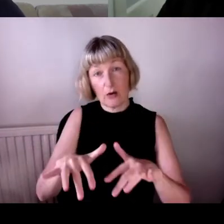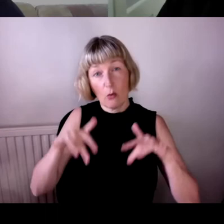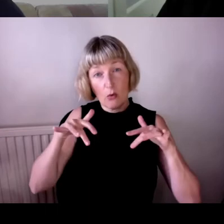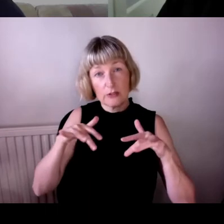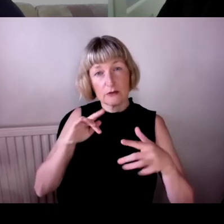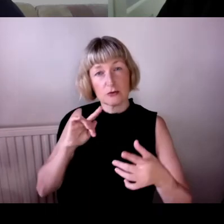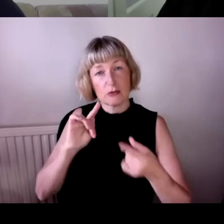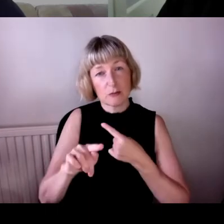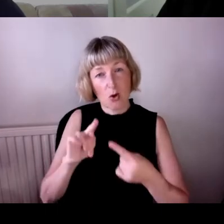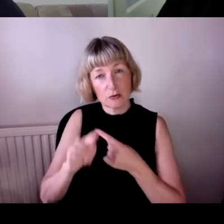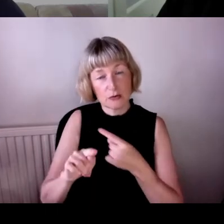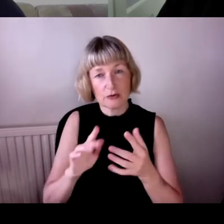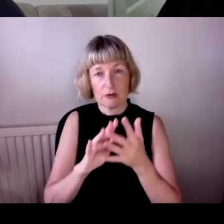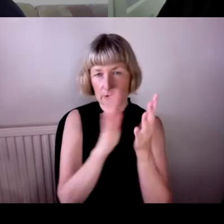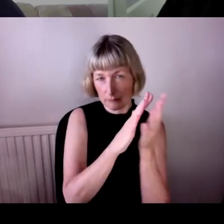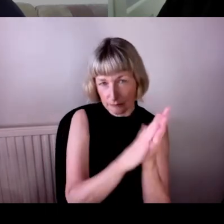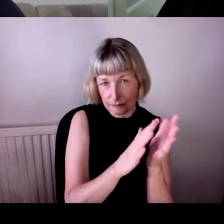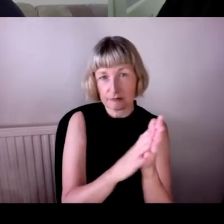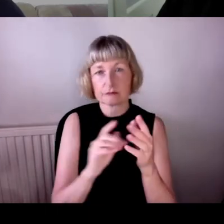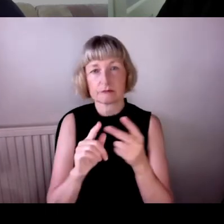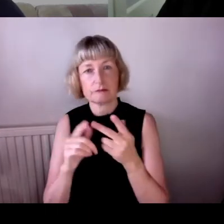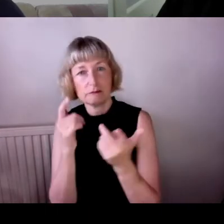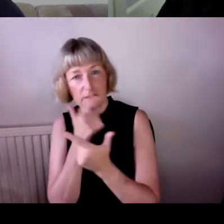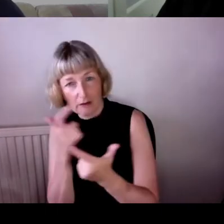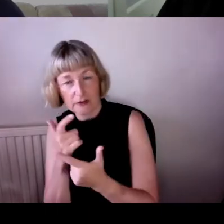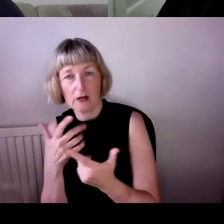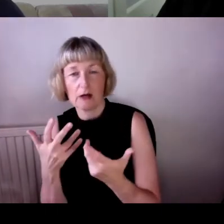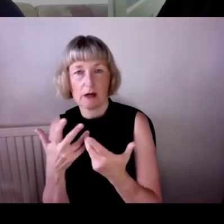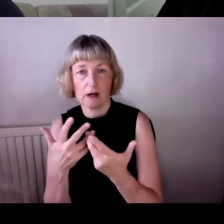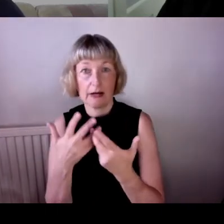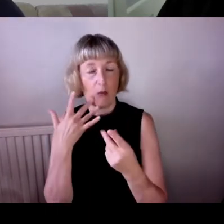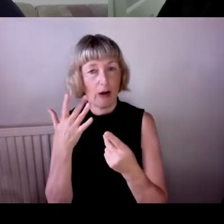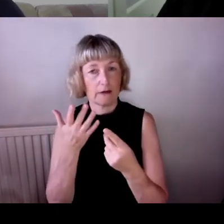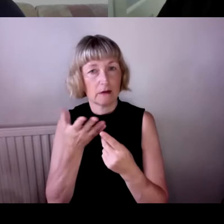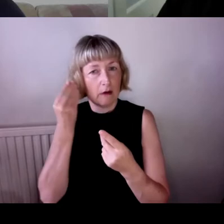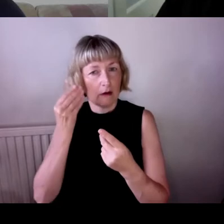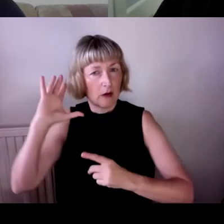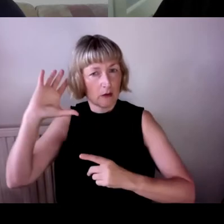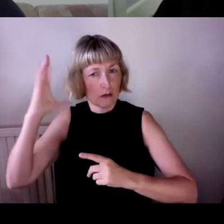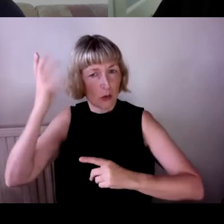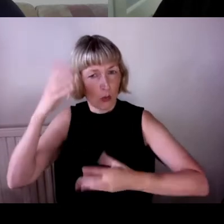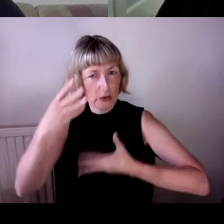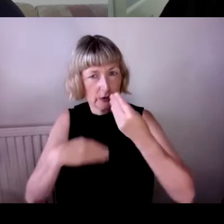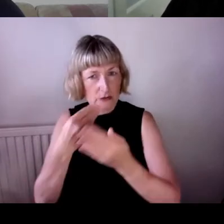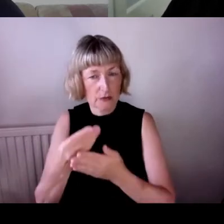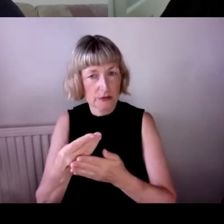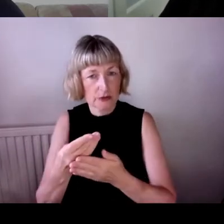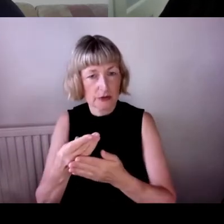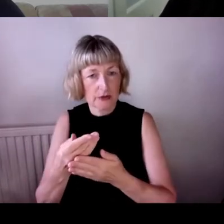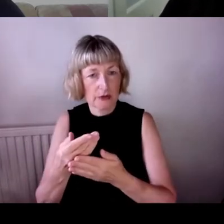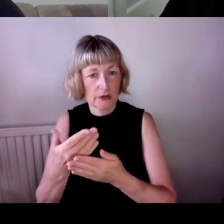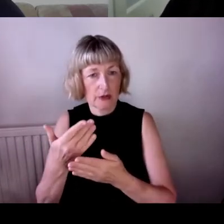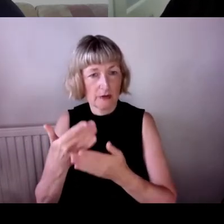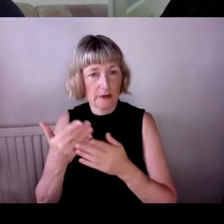the applause and the laughing, and how actually, when listening to the audio description, how distracting that was. And